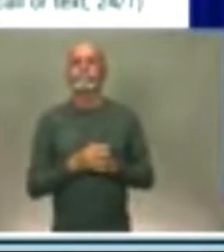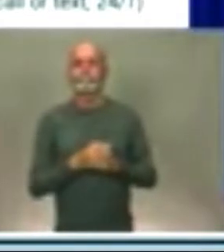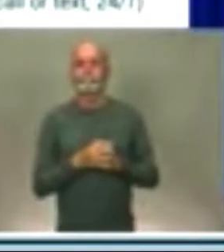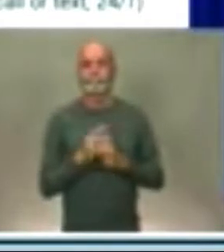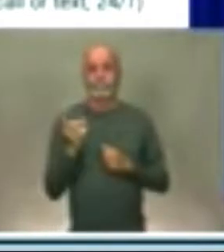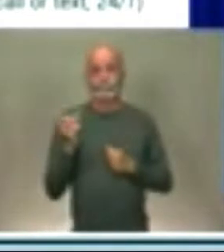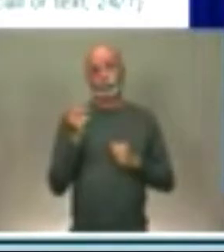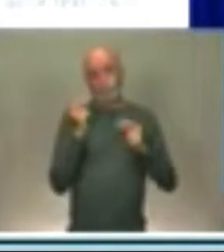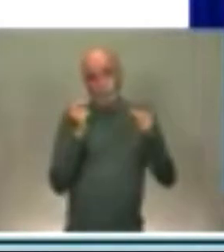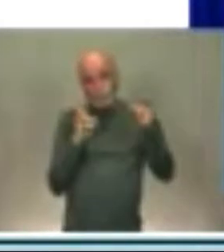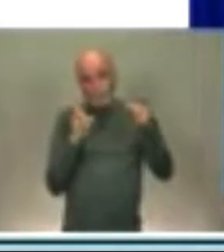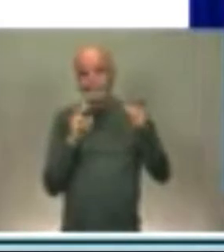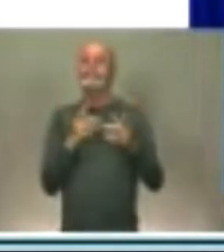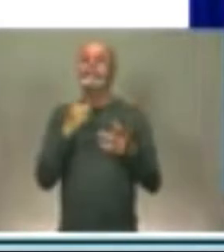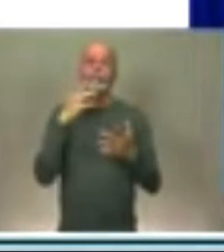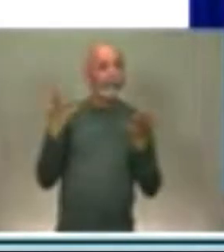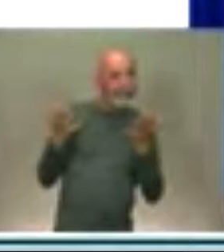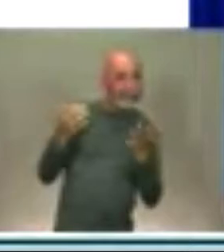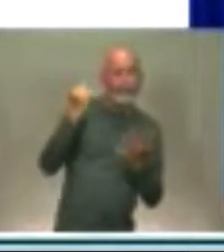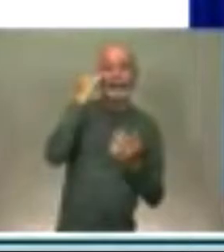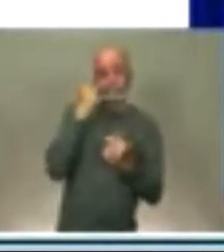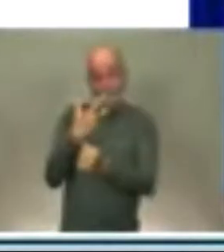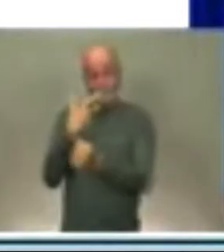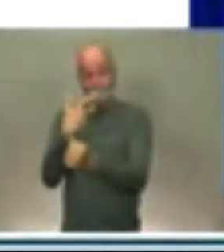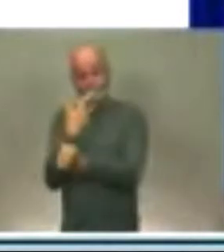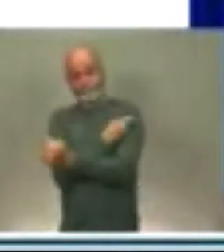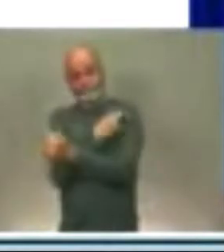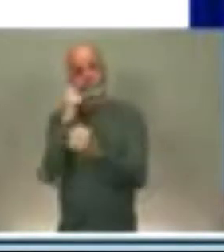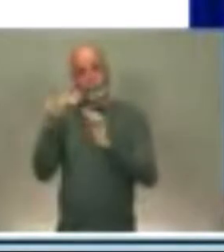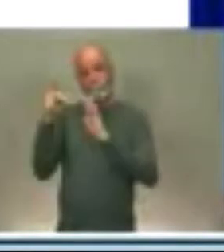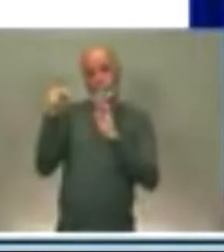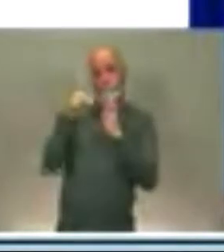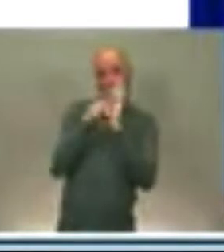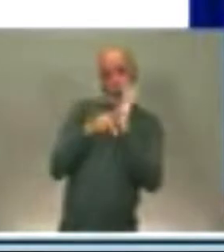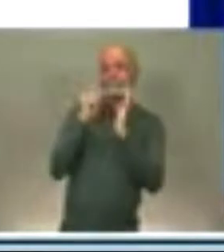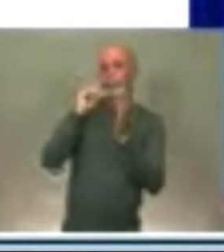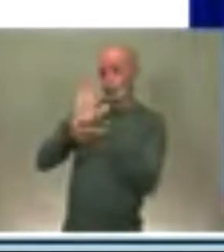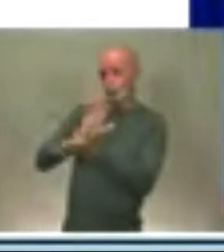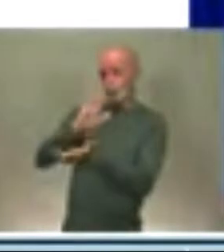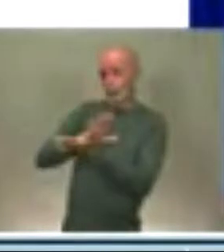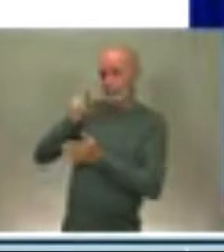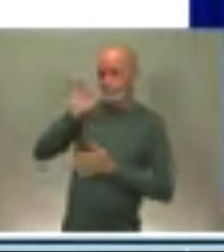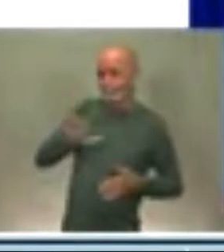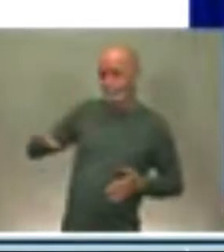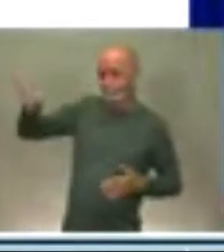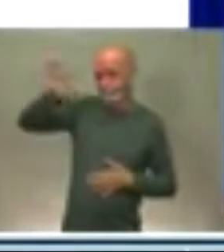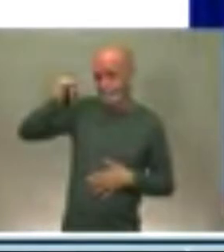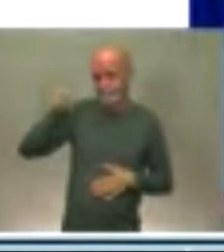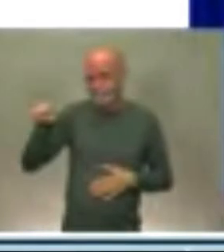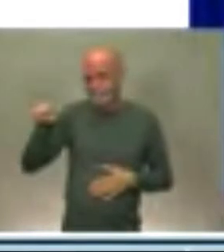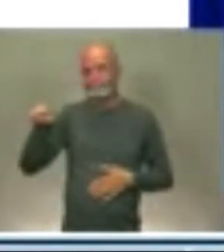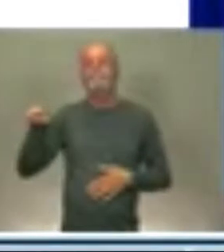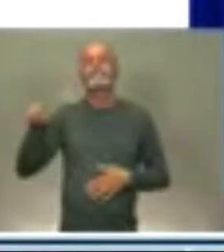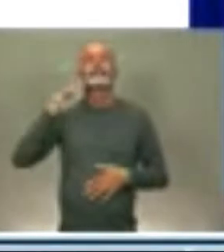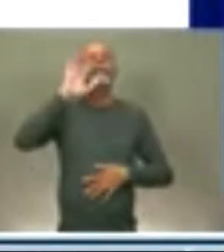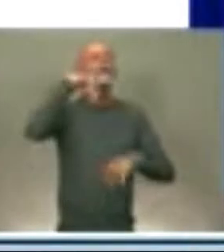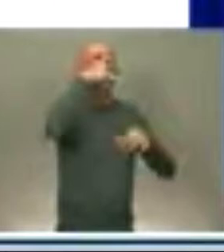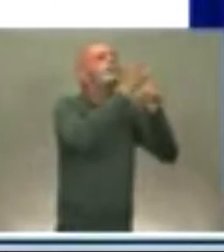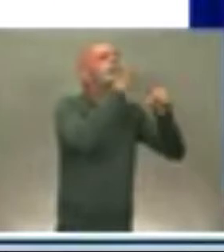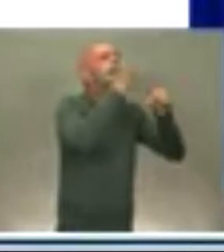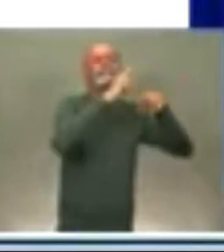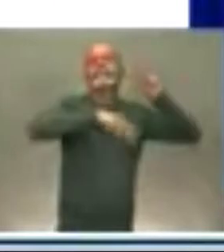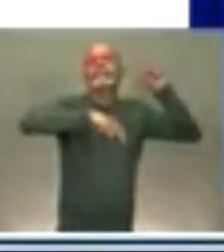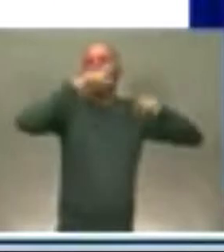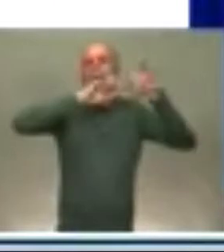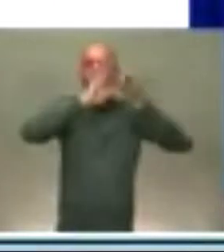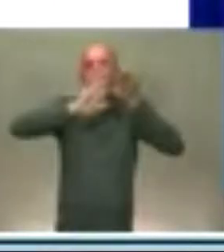vaccine policy. For that would be for schools. That would be for other institutions as well. But right now, at